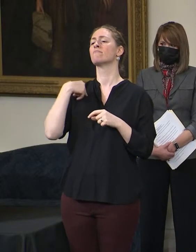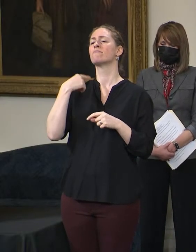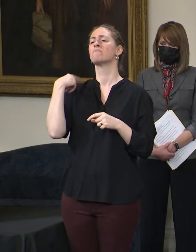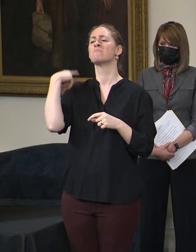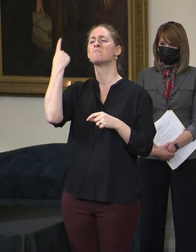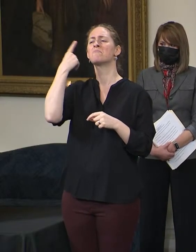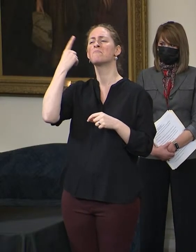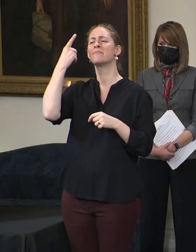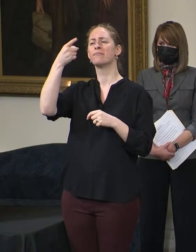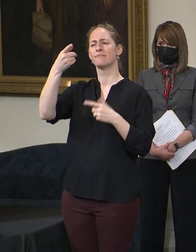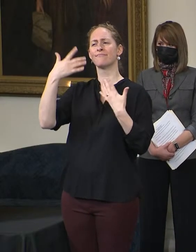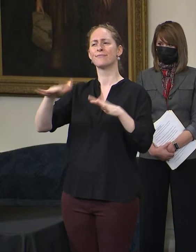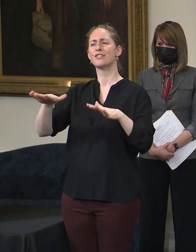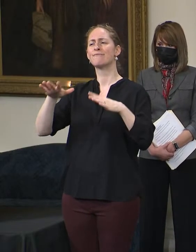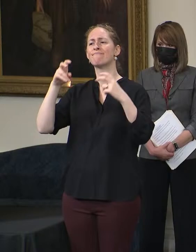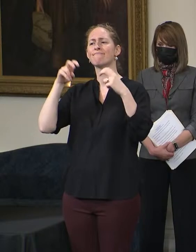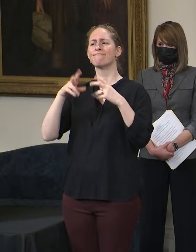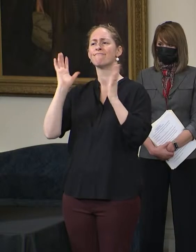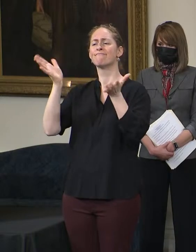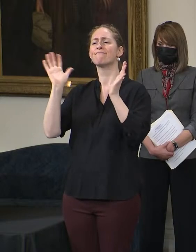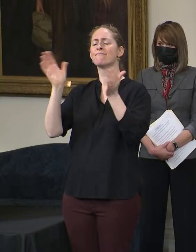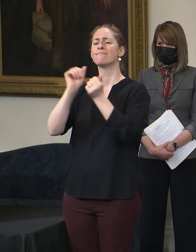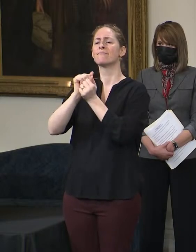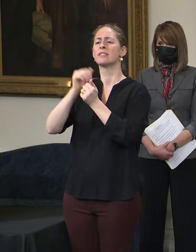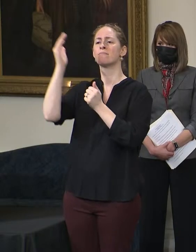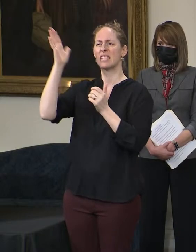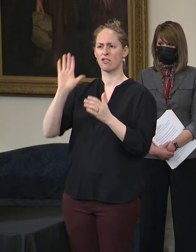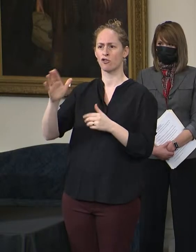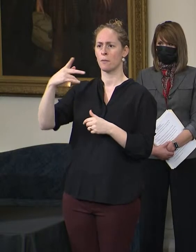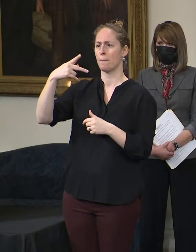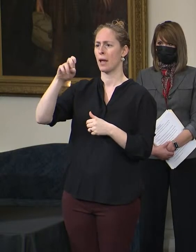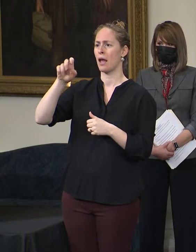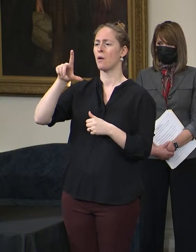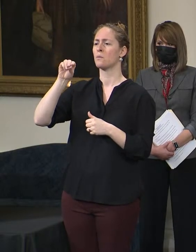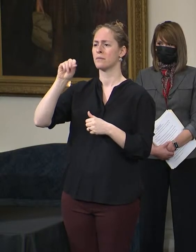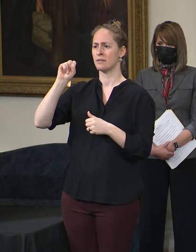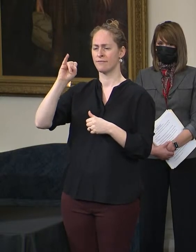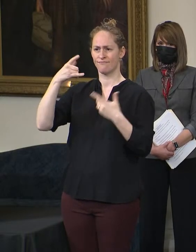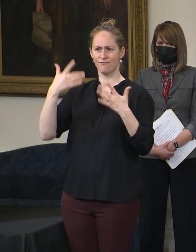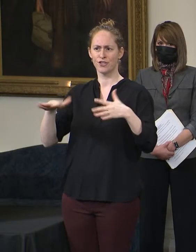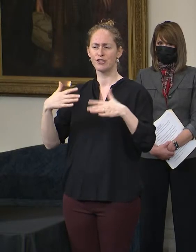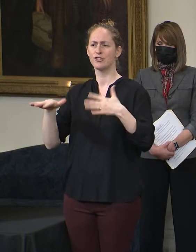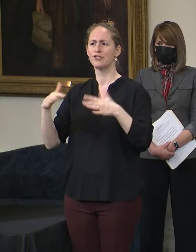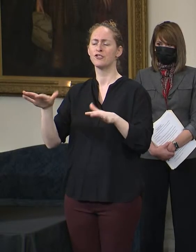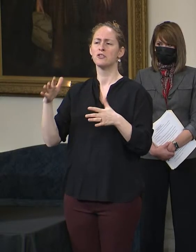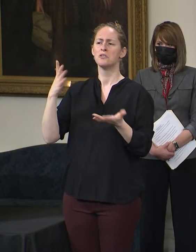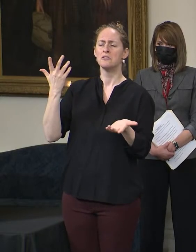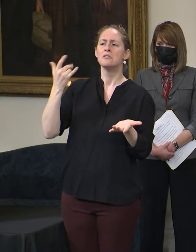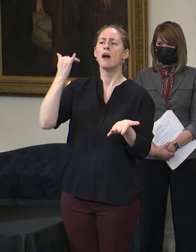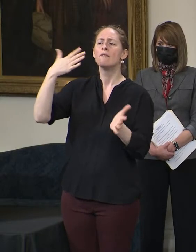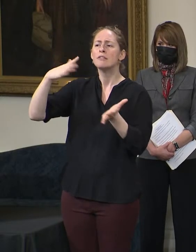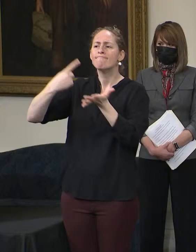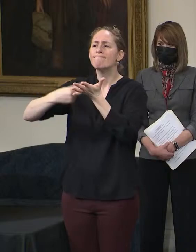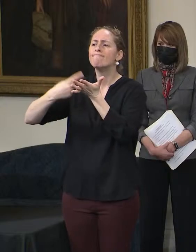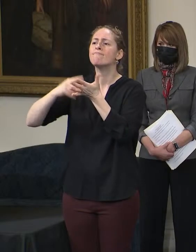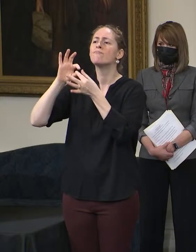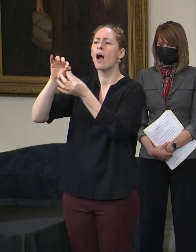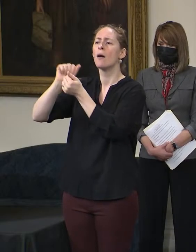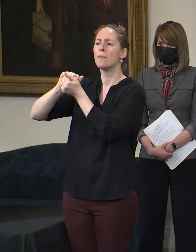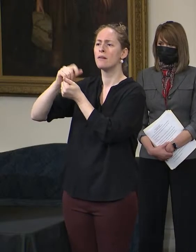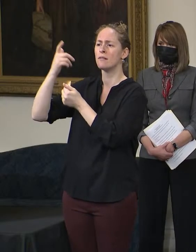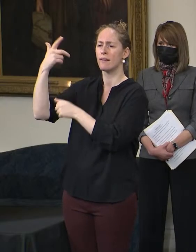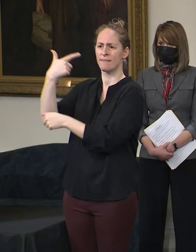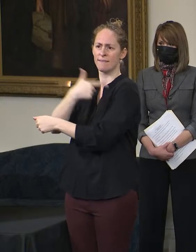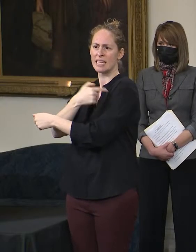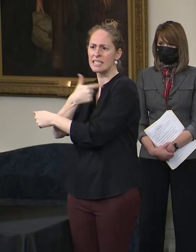talked about federal help for the vaccine distribution program. For example, Barry Glassman said